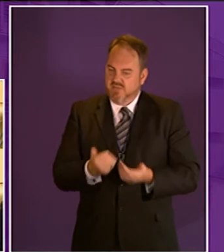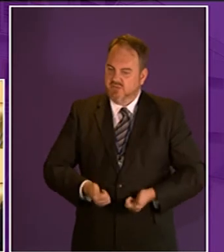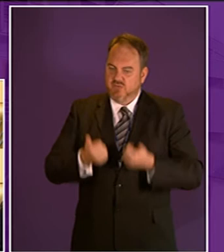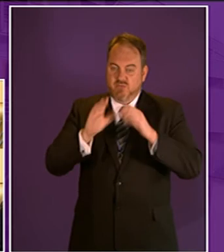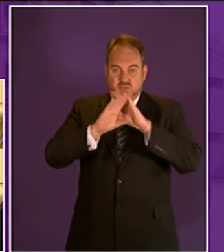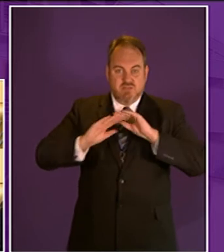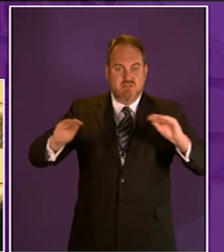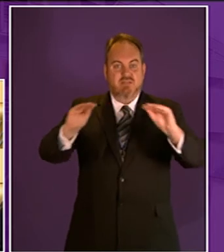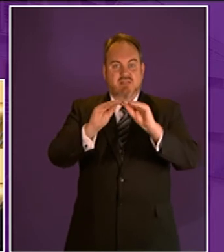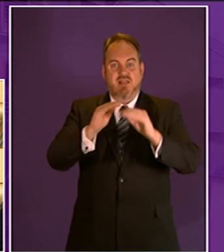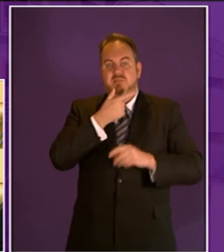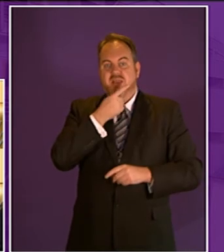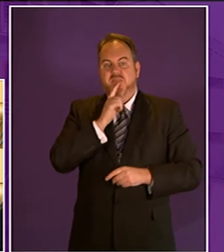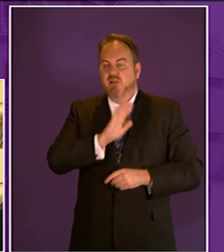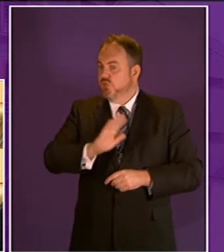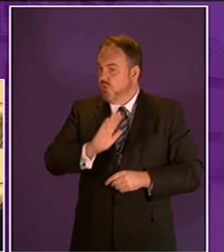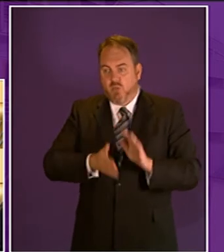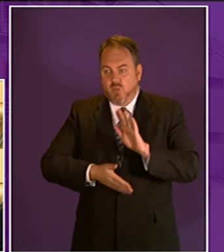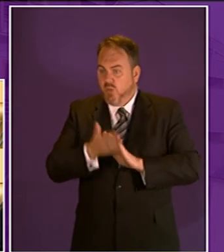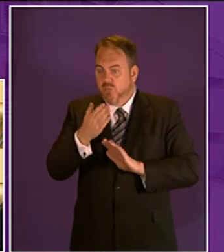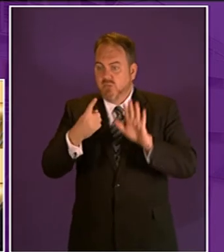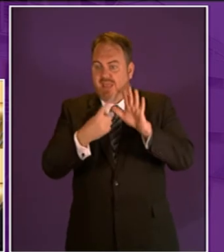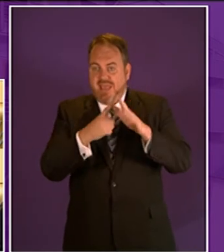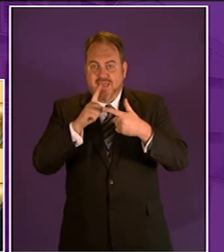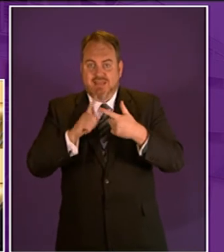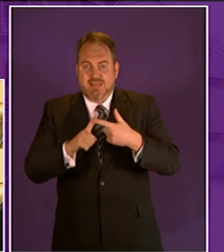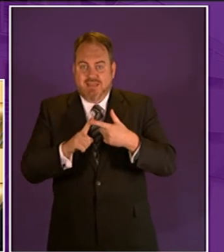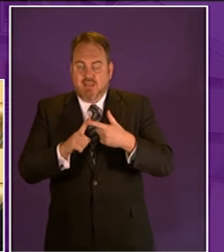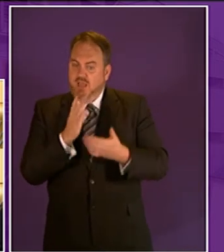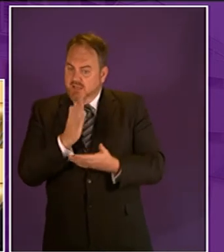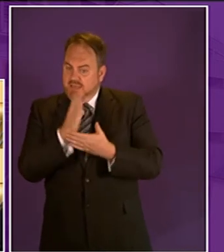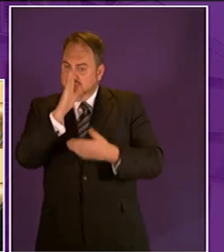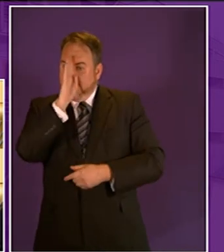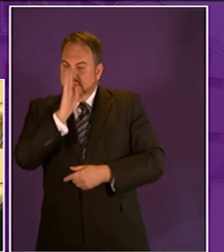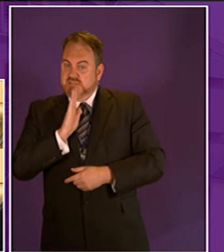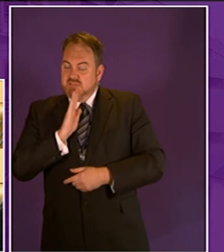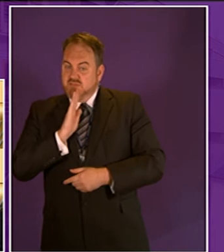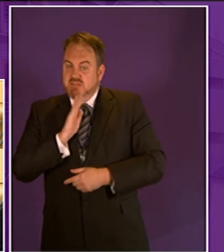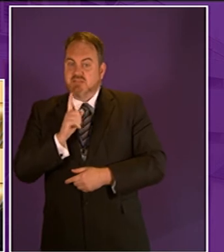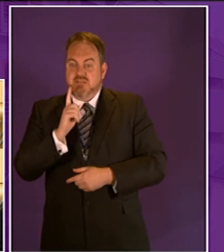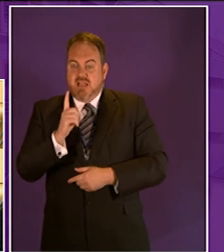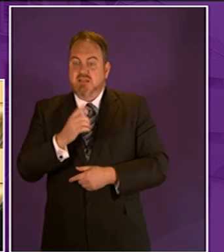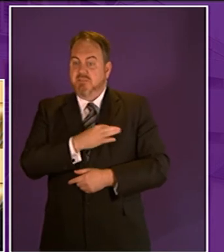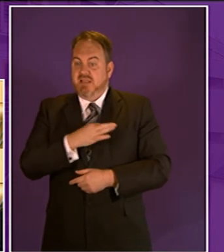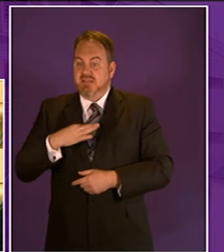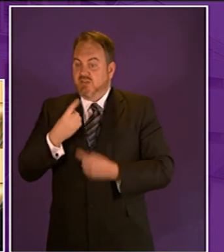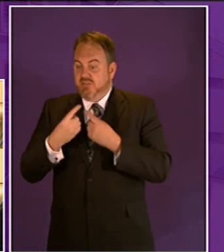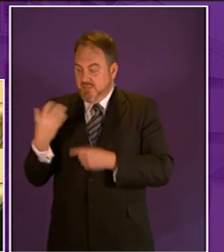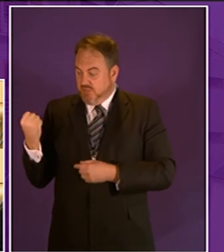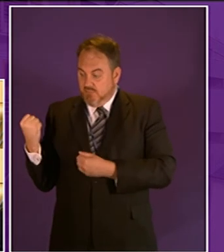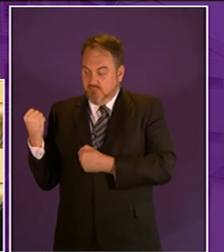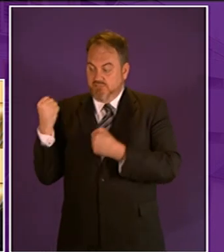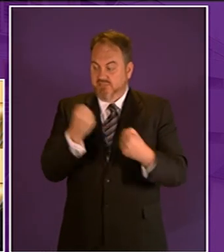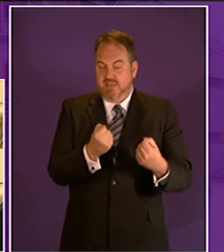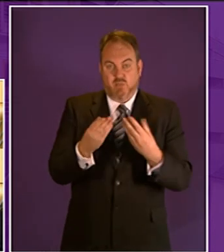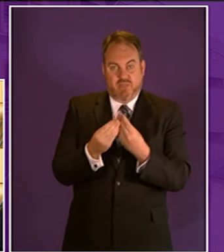to perhaps avoid coming to A&E unless absolutely necessary, and indeed to perhaps bring medication information with them because they were using